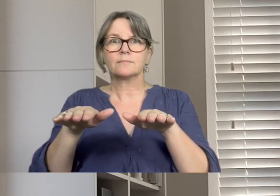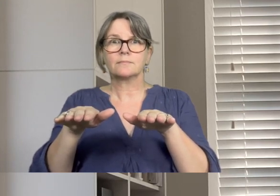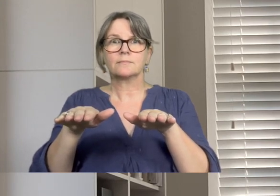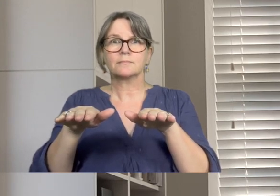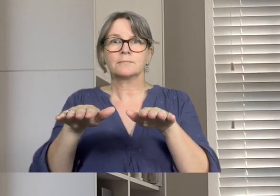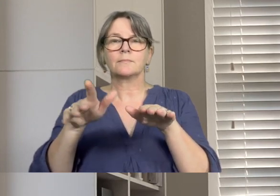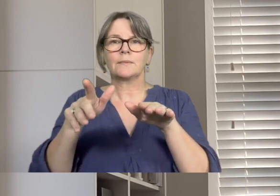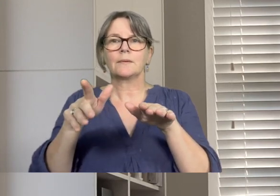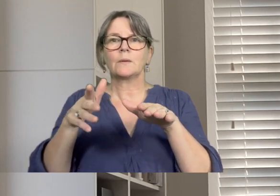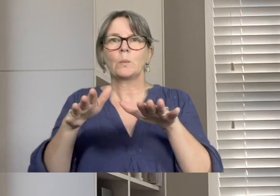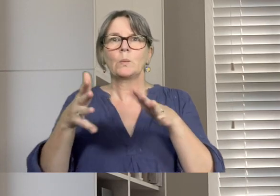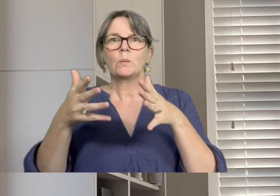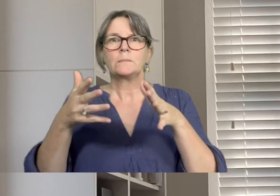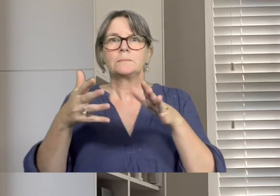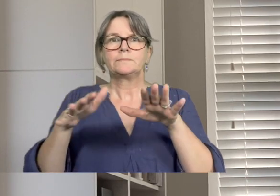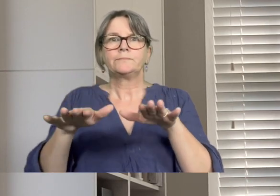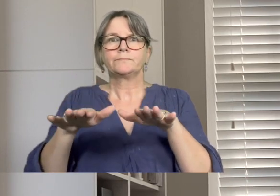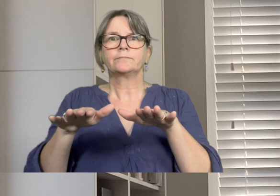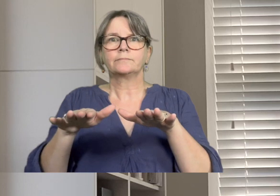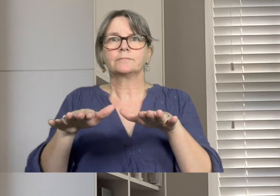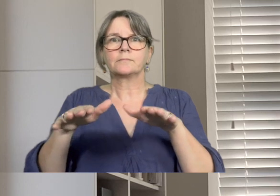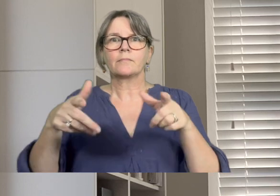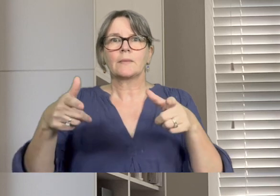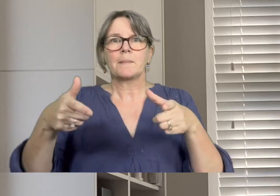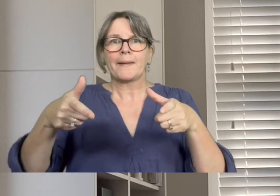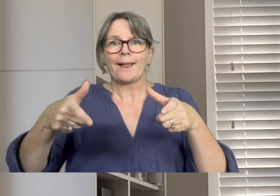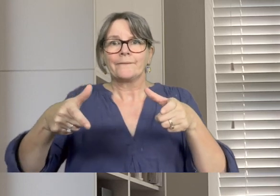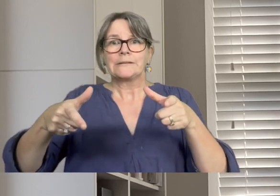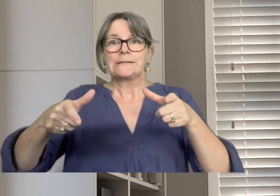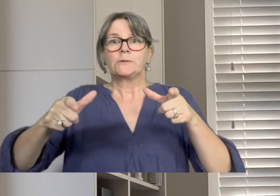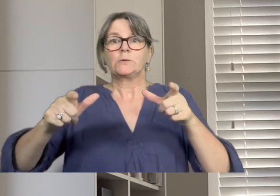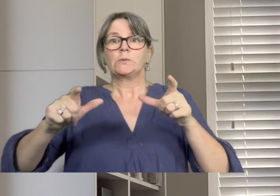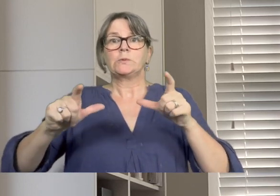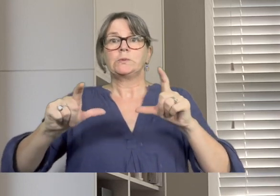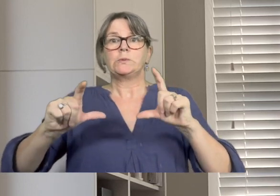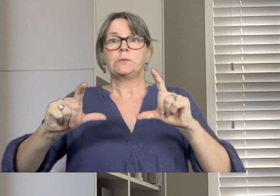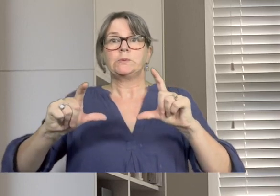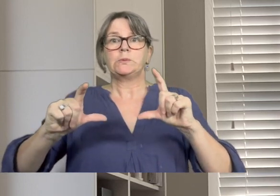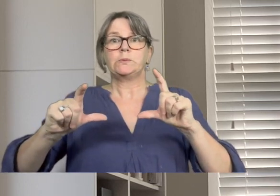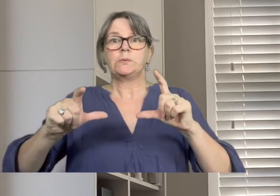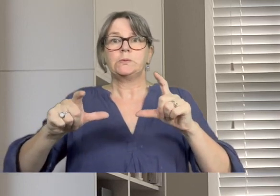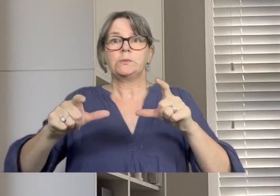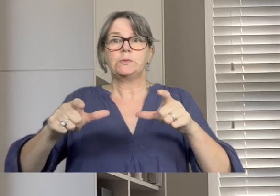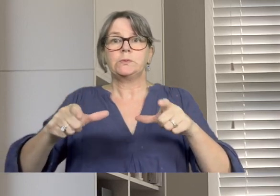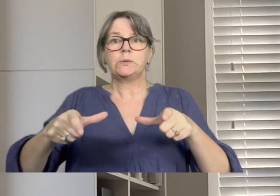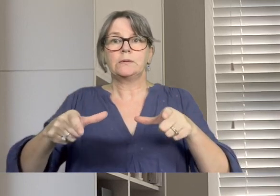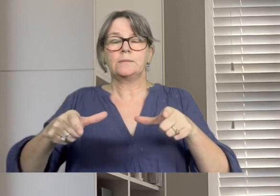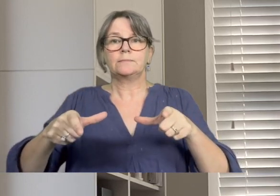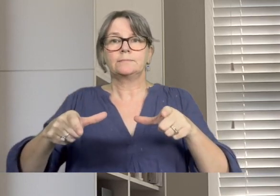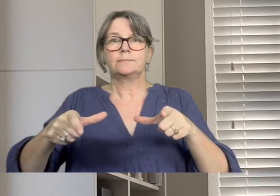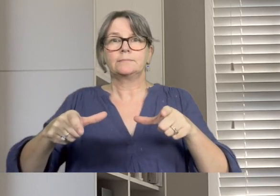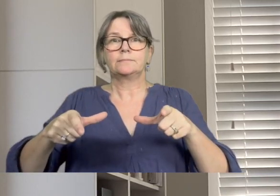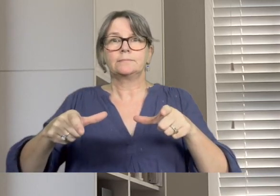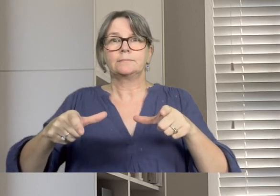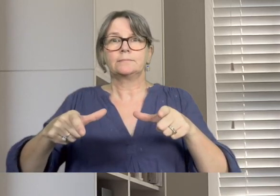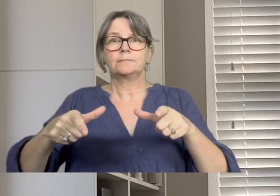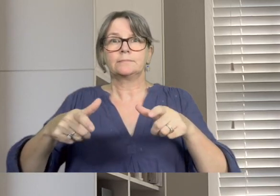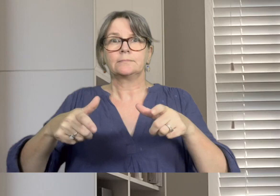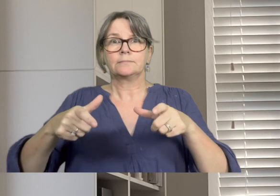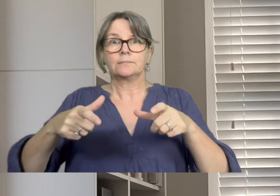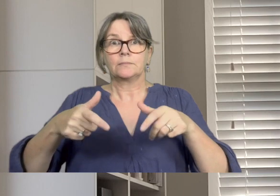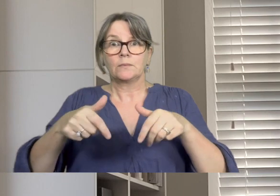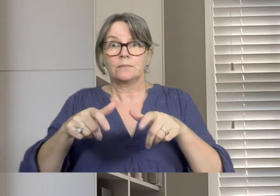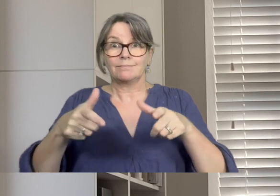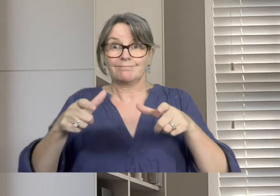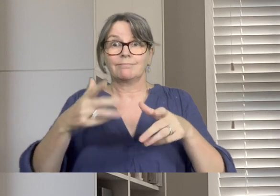send the weight into the toes. We're going to tip the pelvis towards us, so belly button down, tail high. And then we're going to peel the spine away. Think